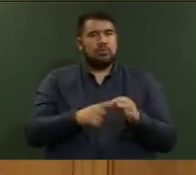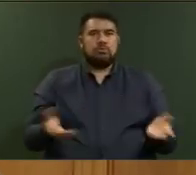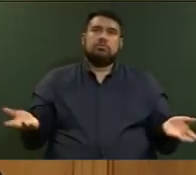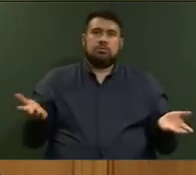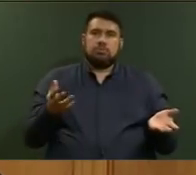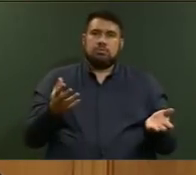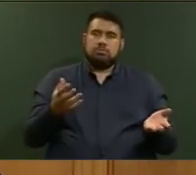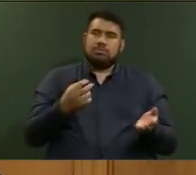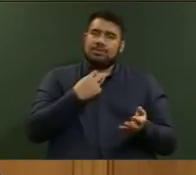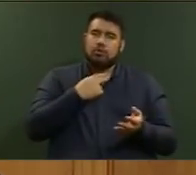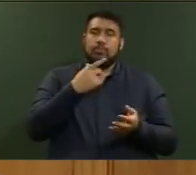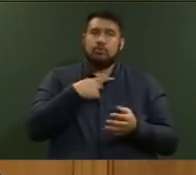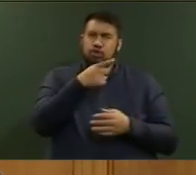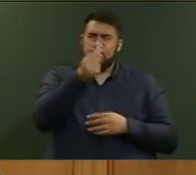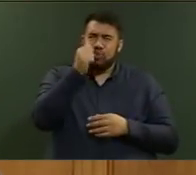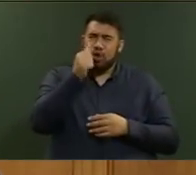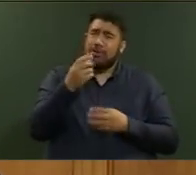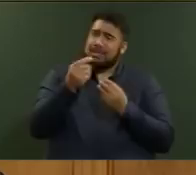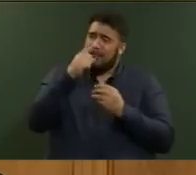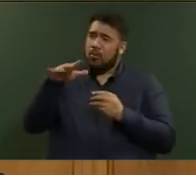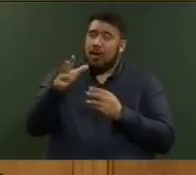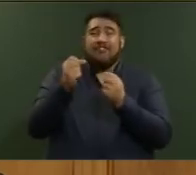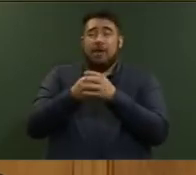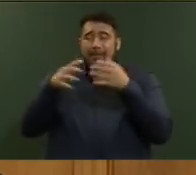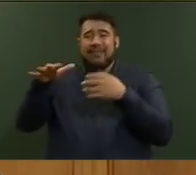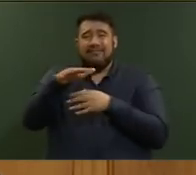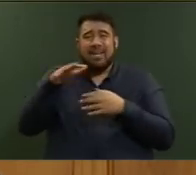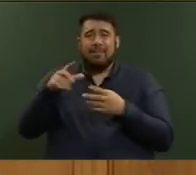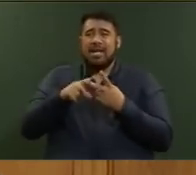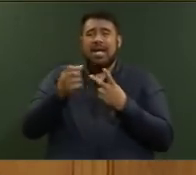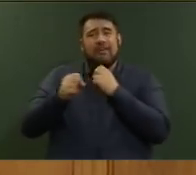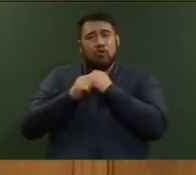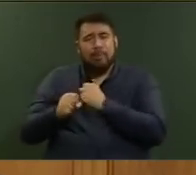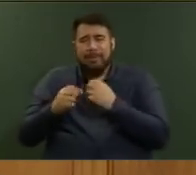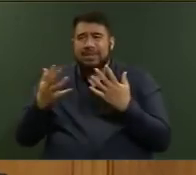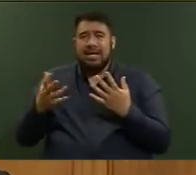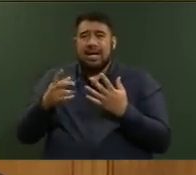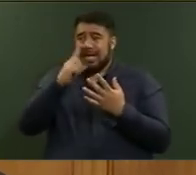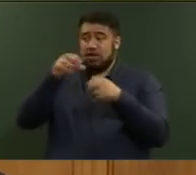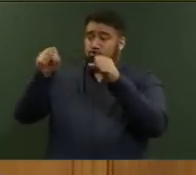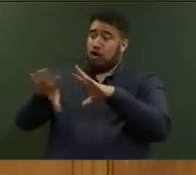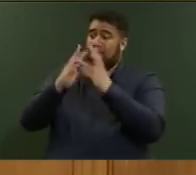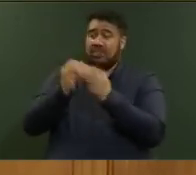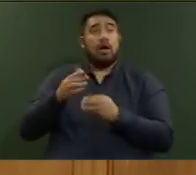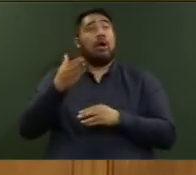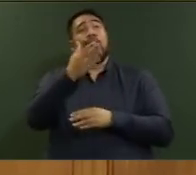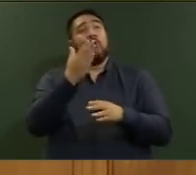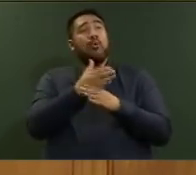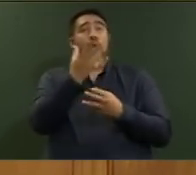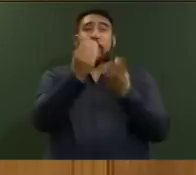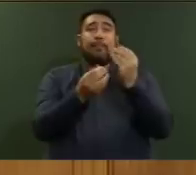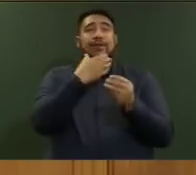knows, people have big families, people have commitments. People can't just move at the drop of a hat